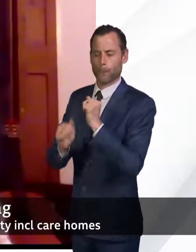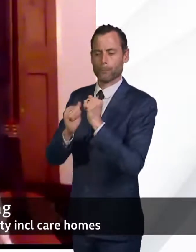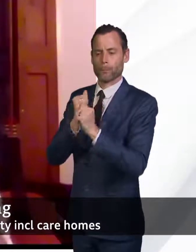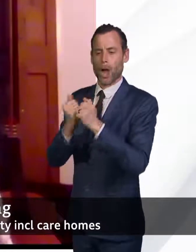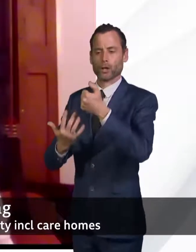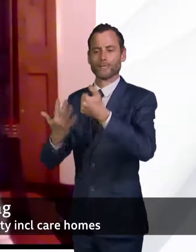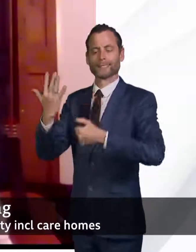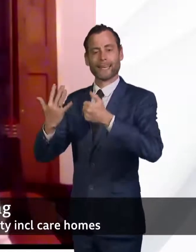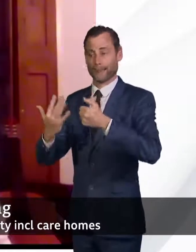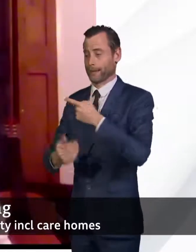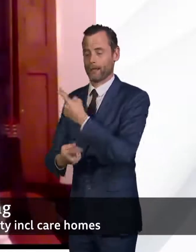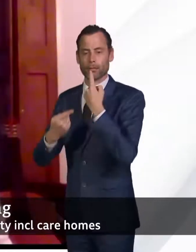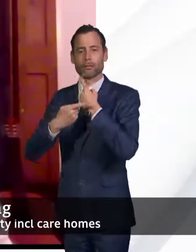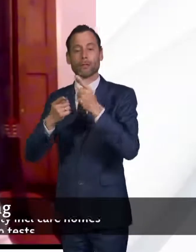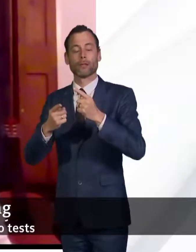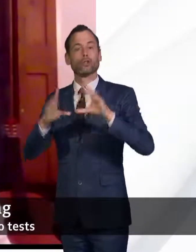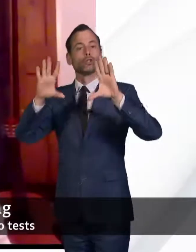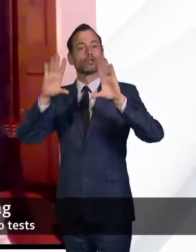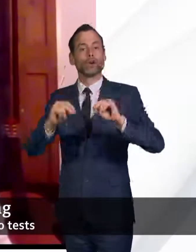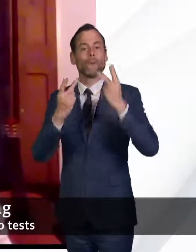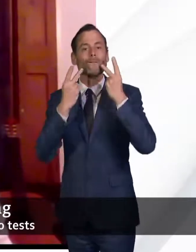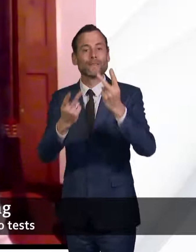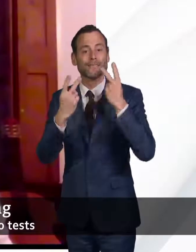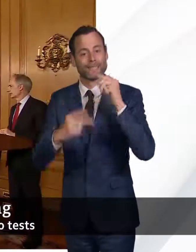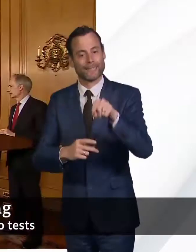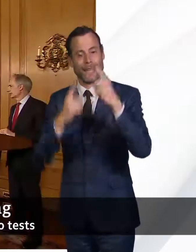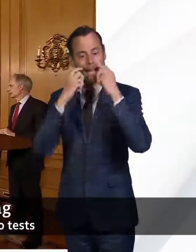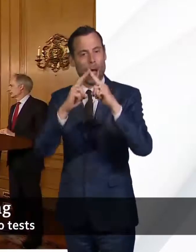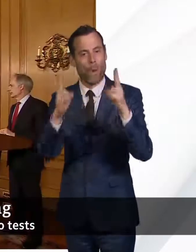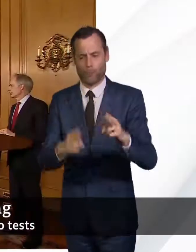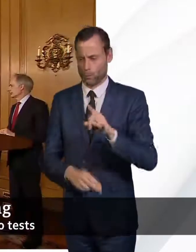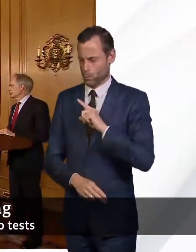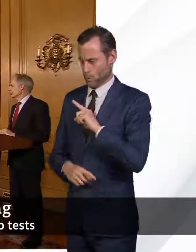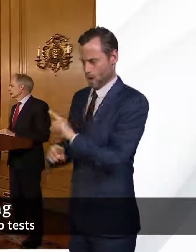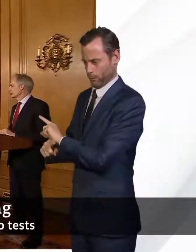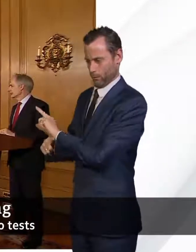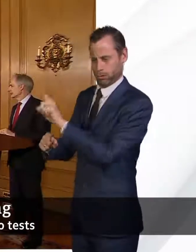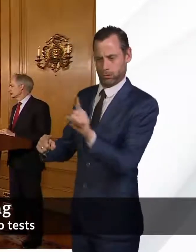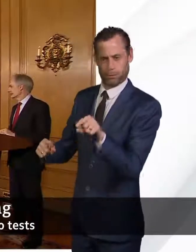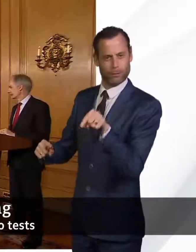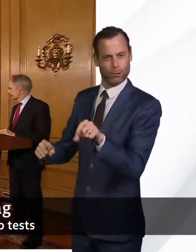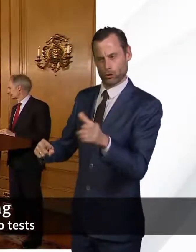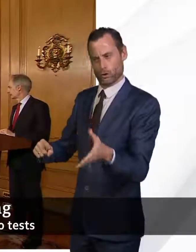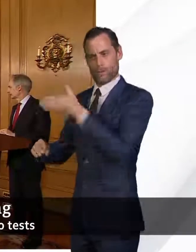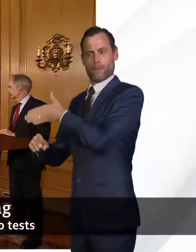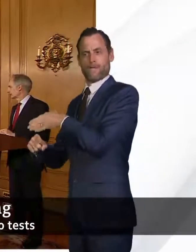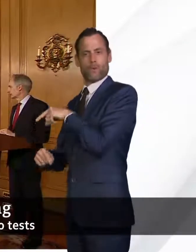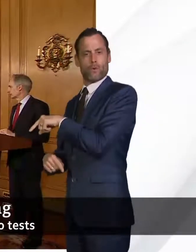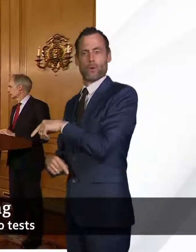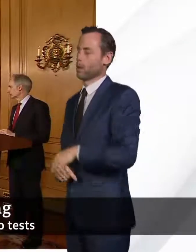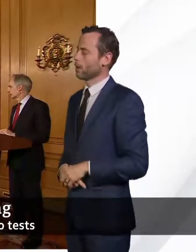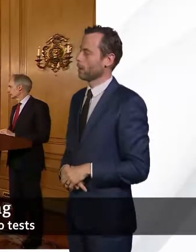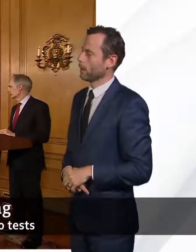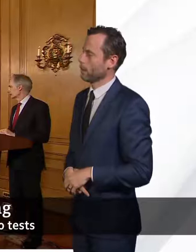on deaths outside hospitals not published until March 31st? So the collection of the information from the care